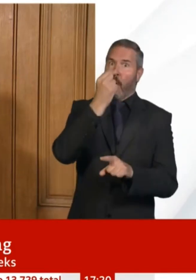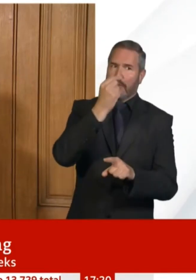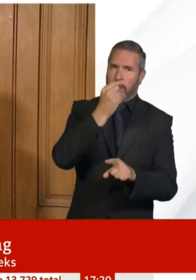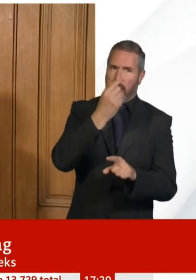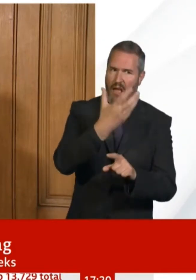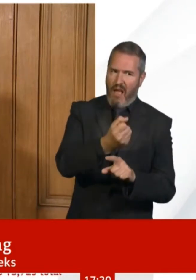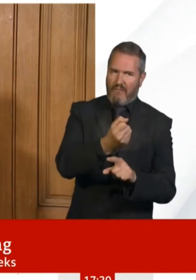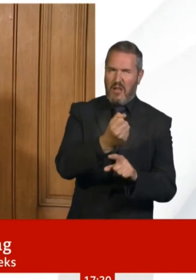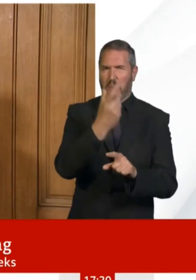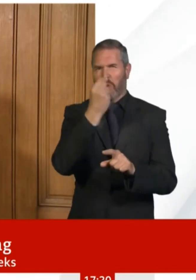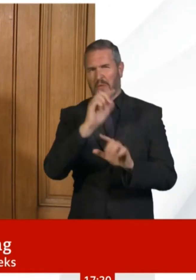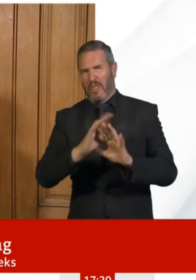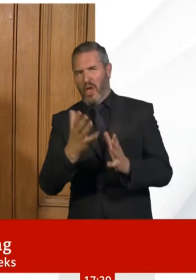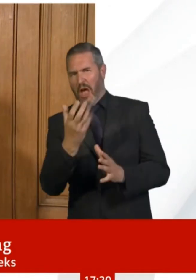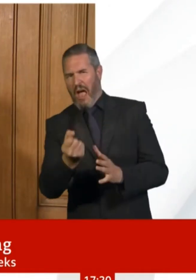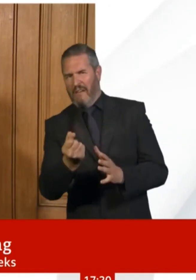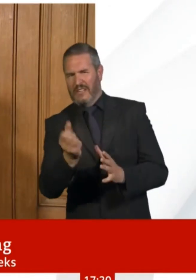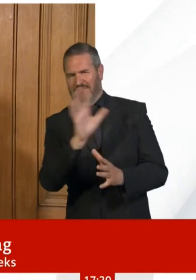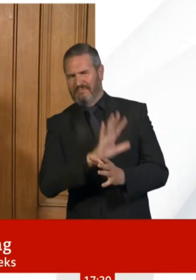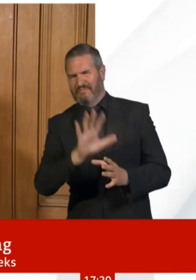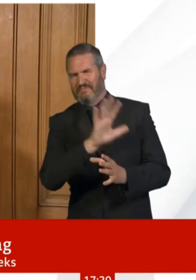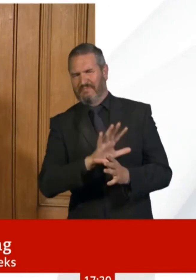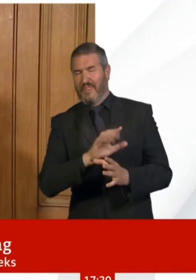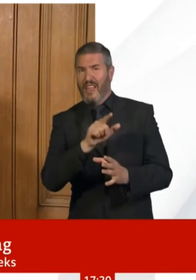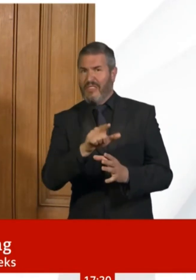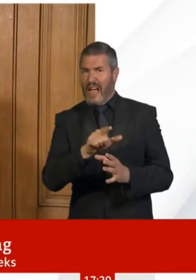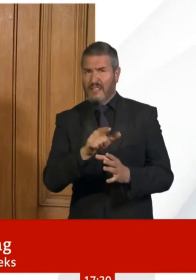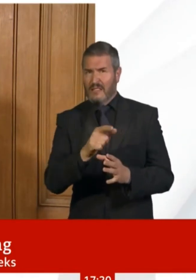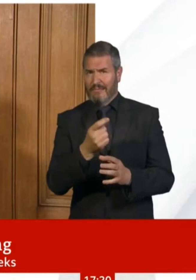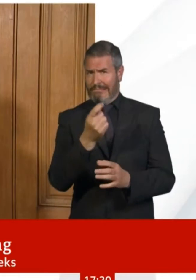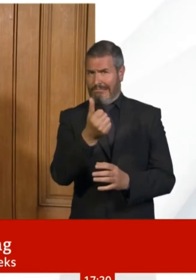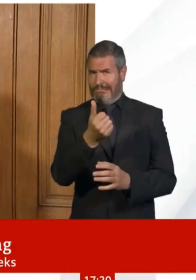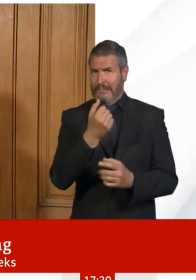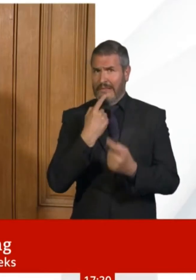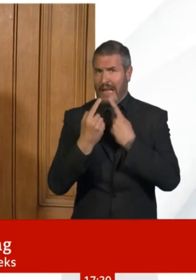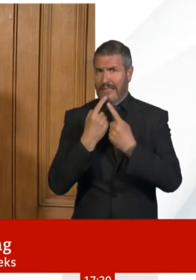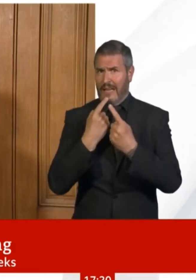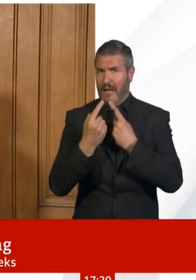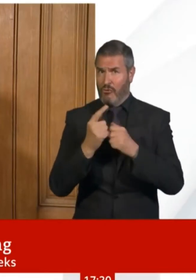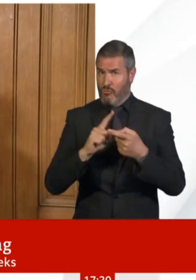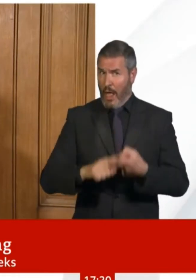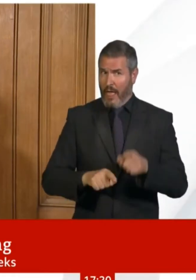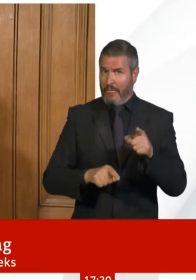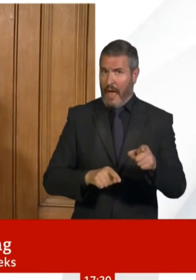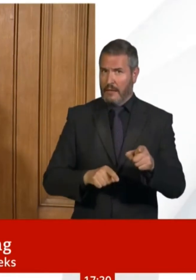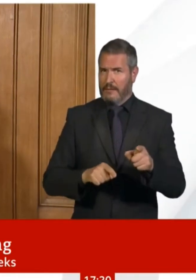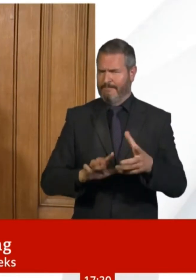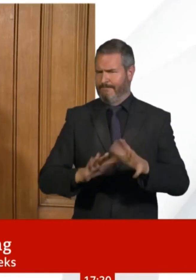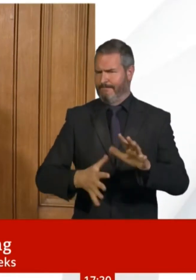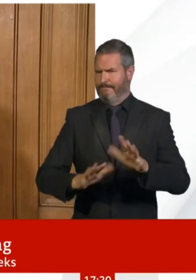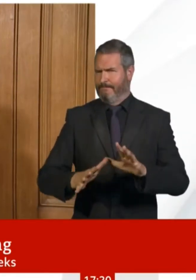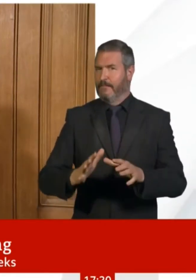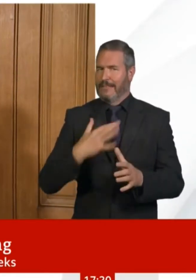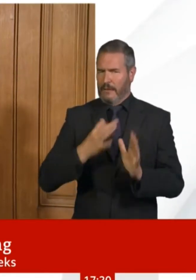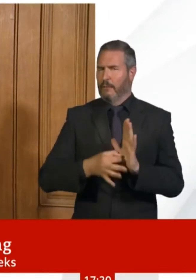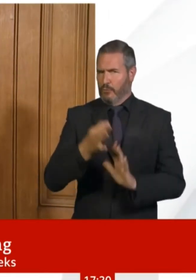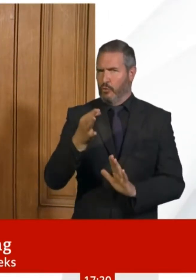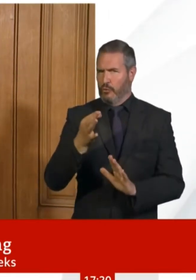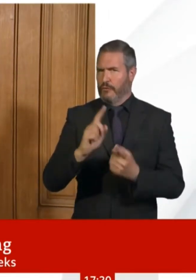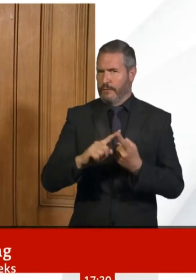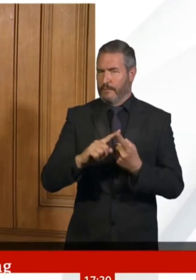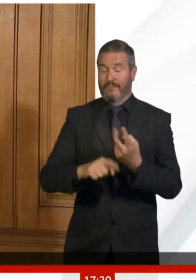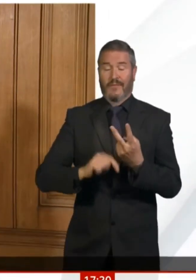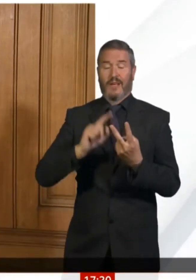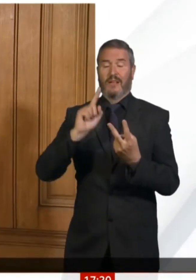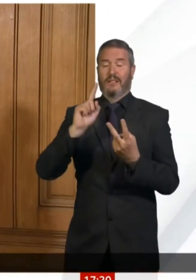to have really quite crude early data, but that definitely needs to be improved on. The second